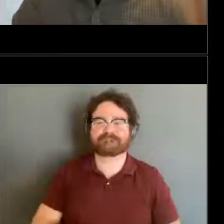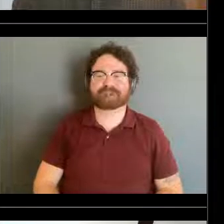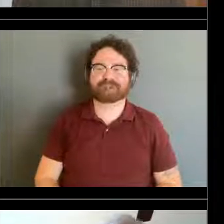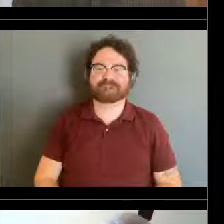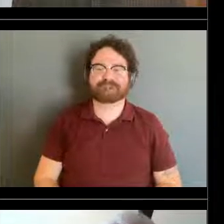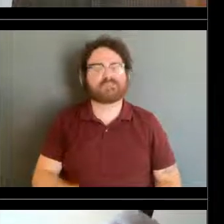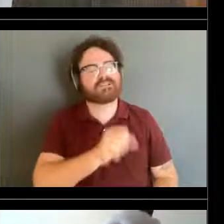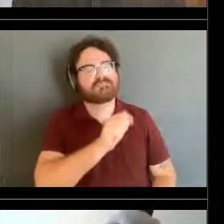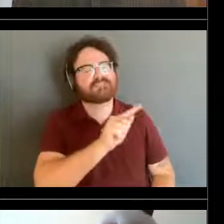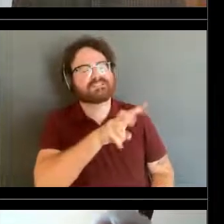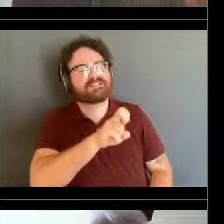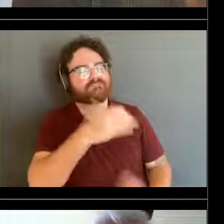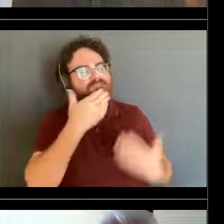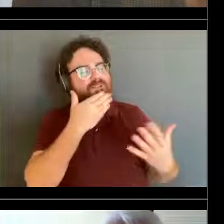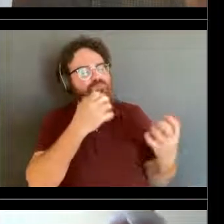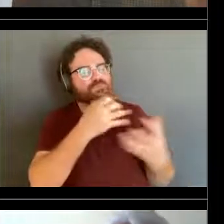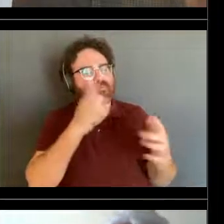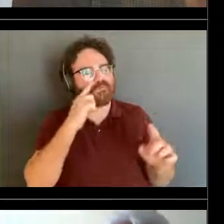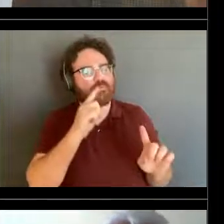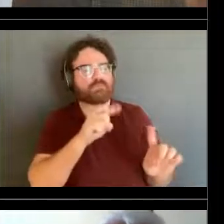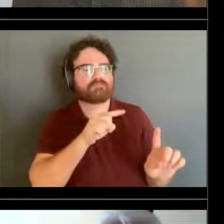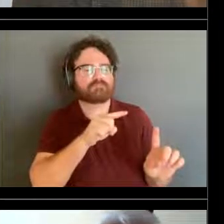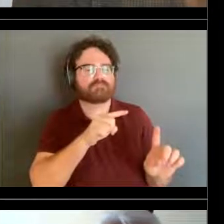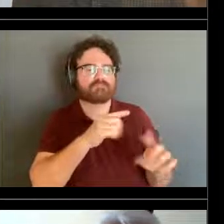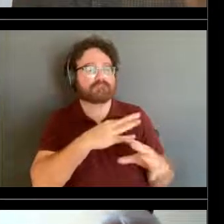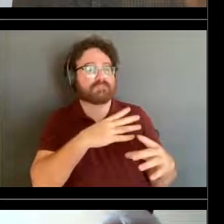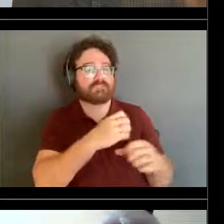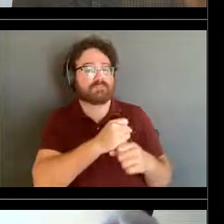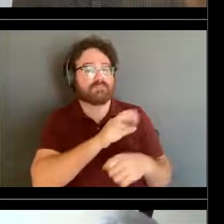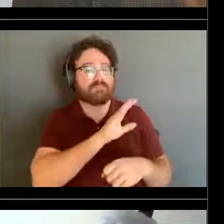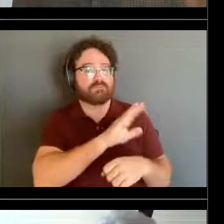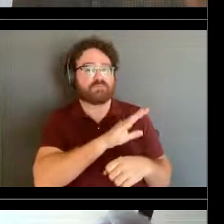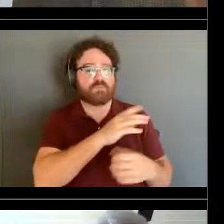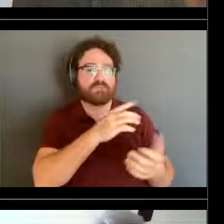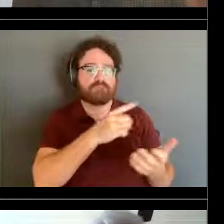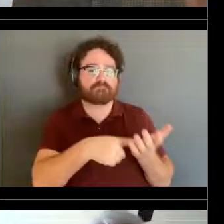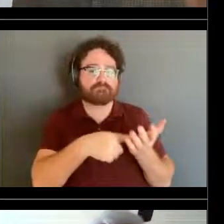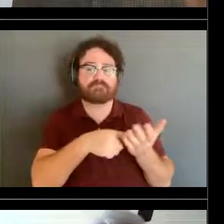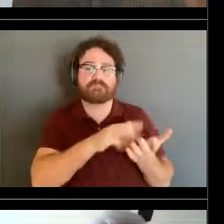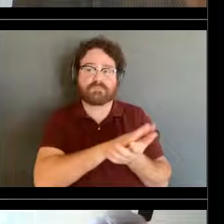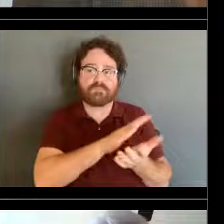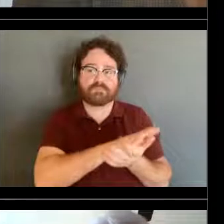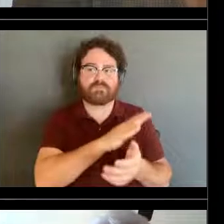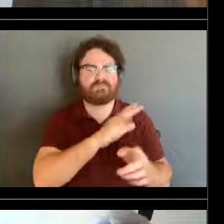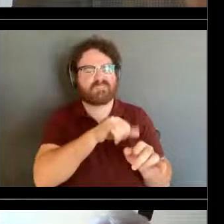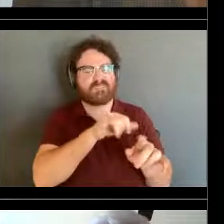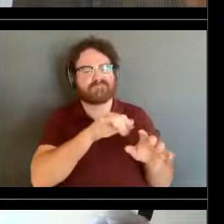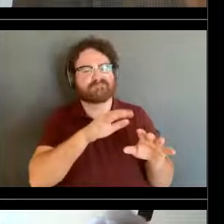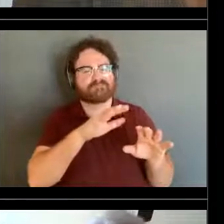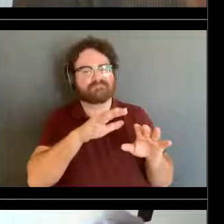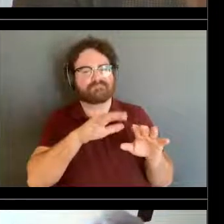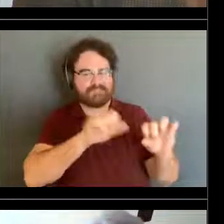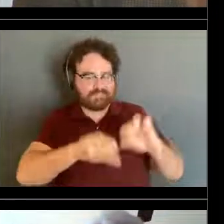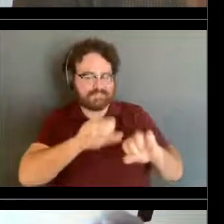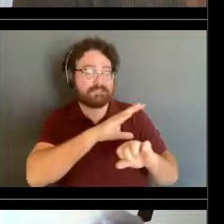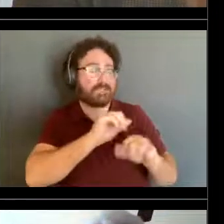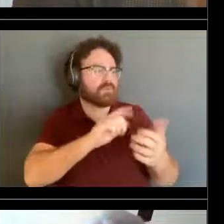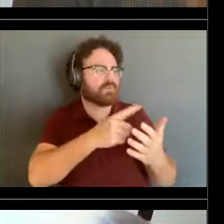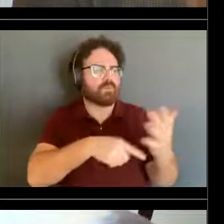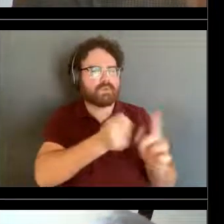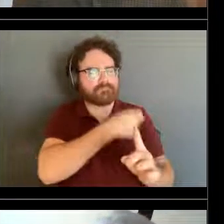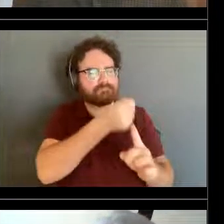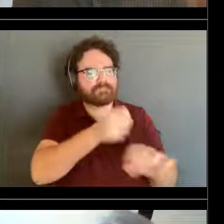Steve, thank you very much for the summary of the science and also the impact of the science